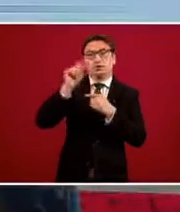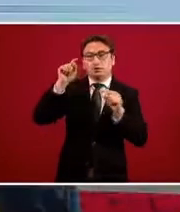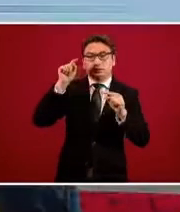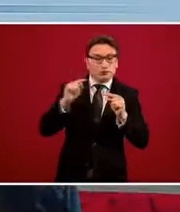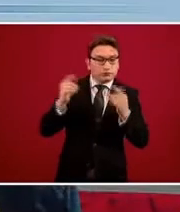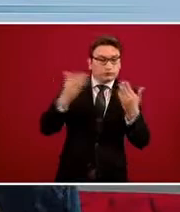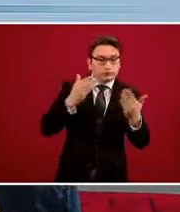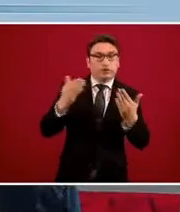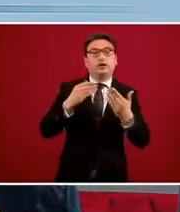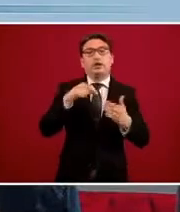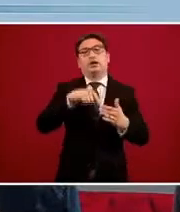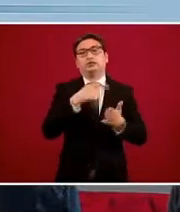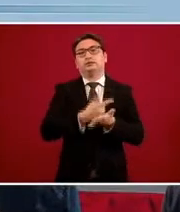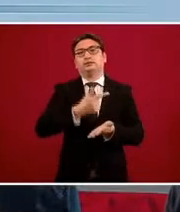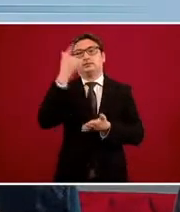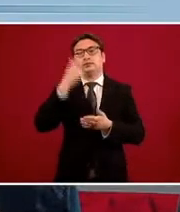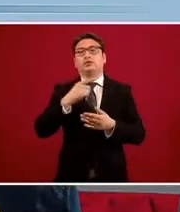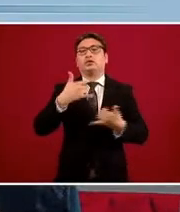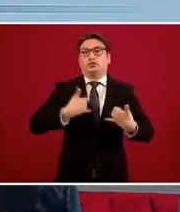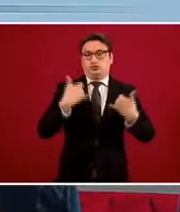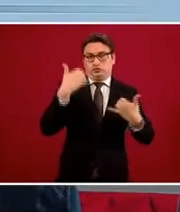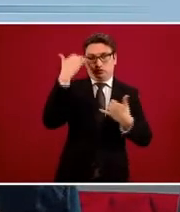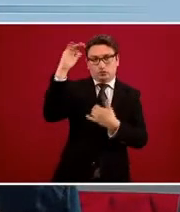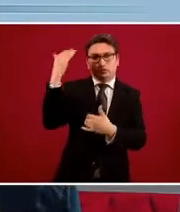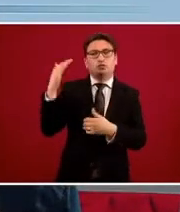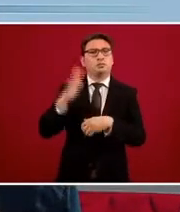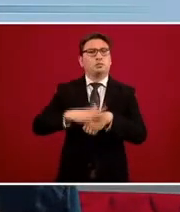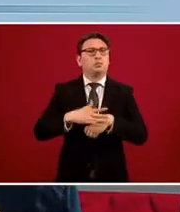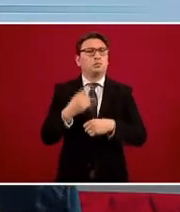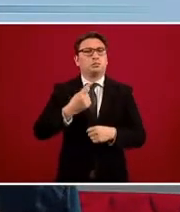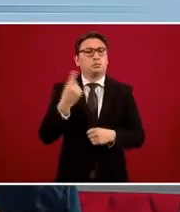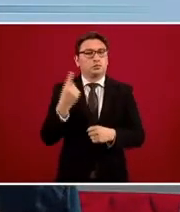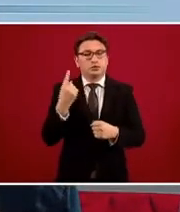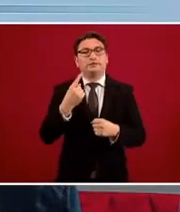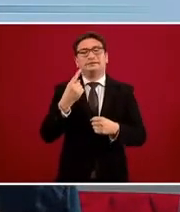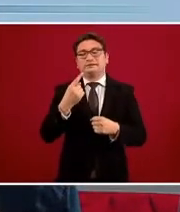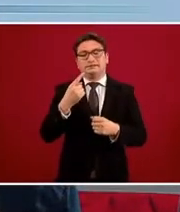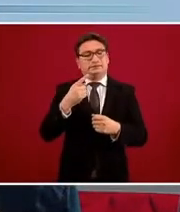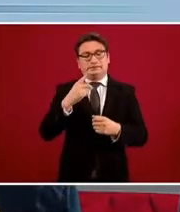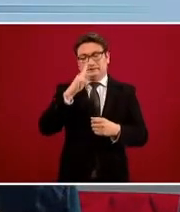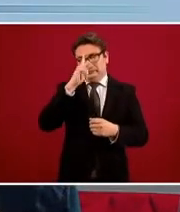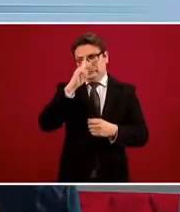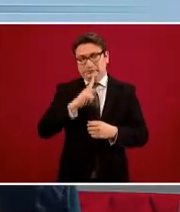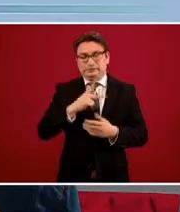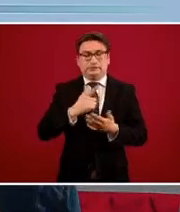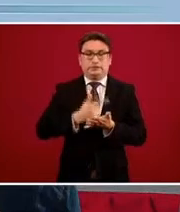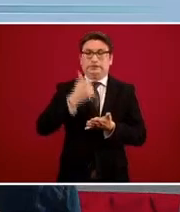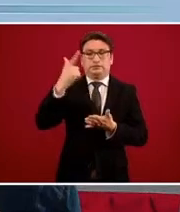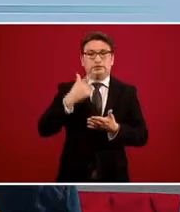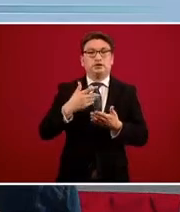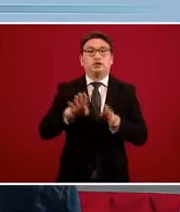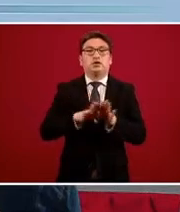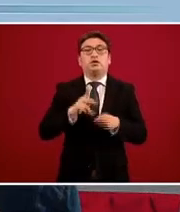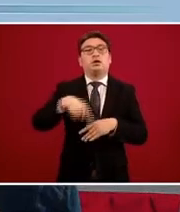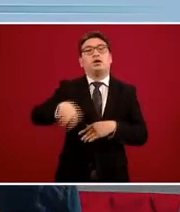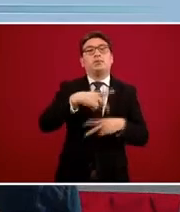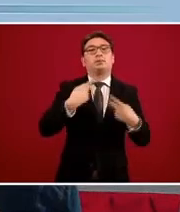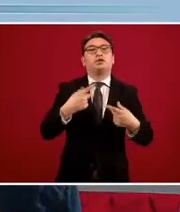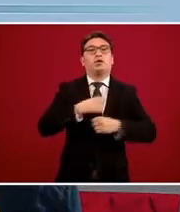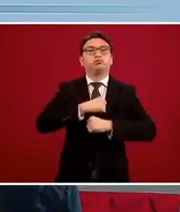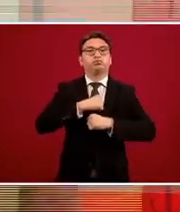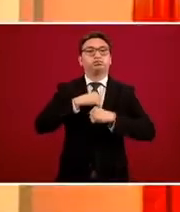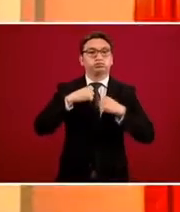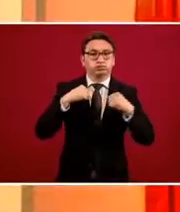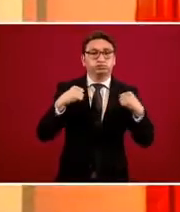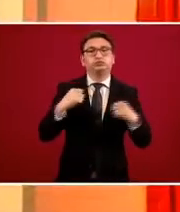with the age groups below 60, the biggest proportion of cases are outpatients, but